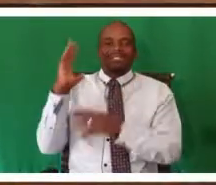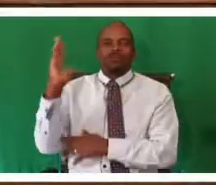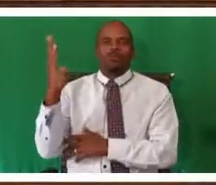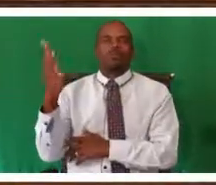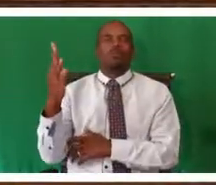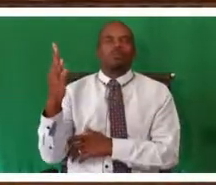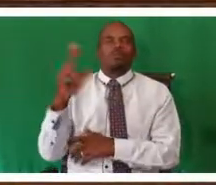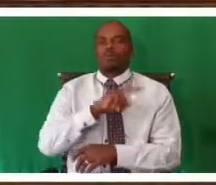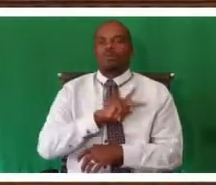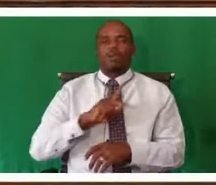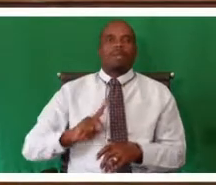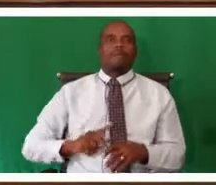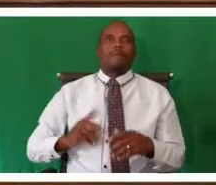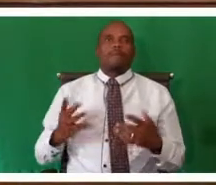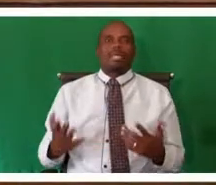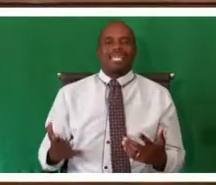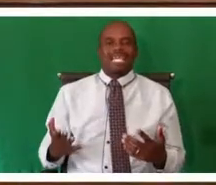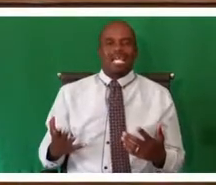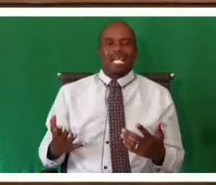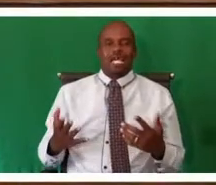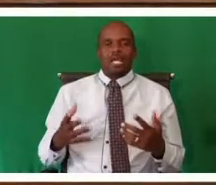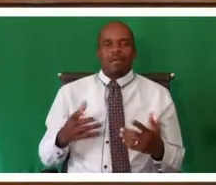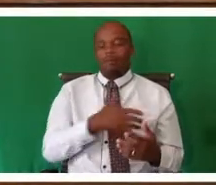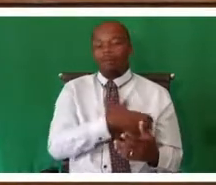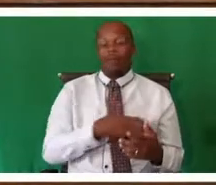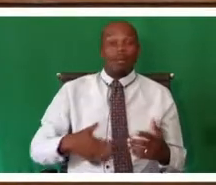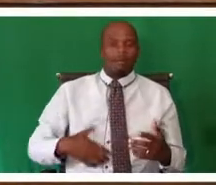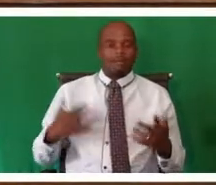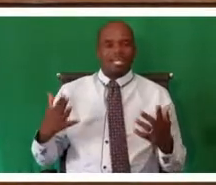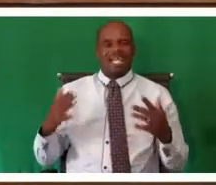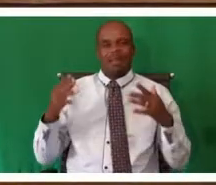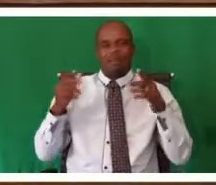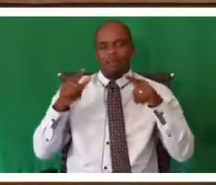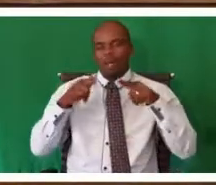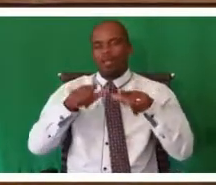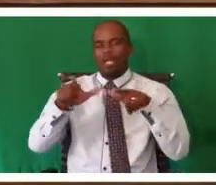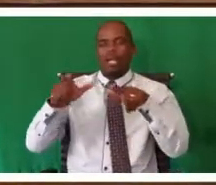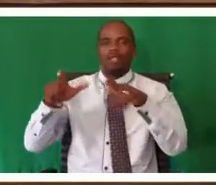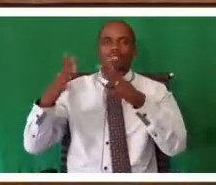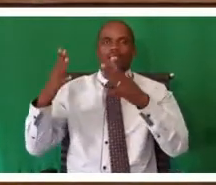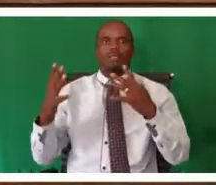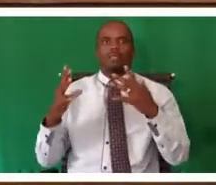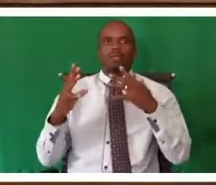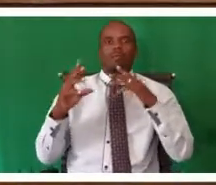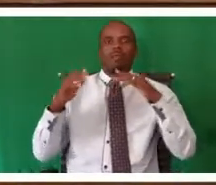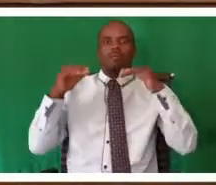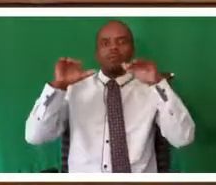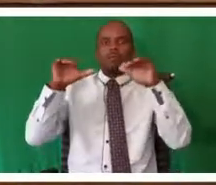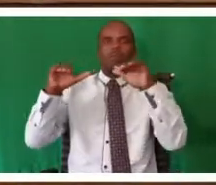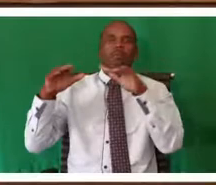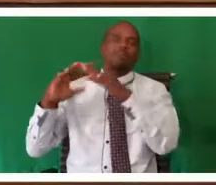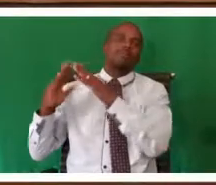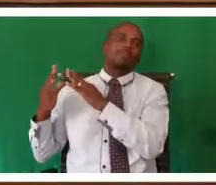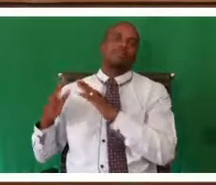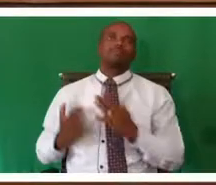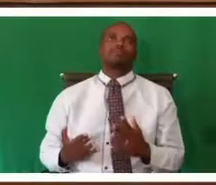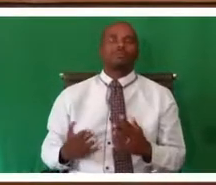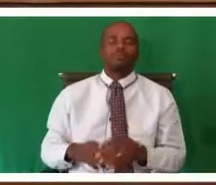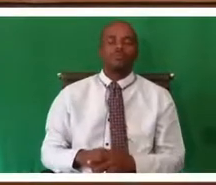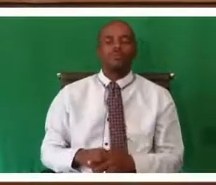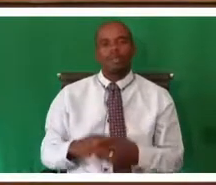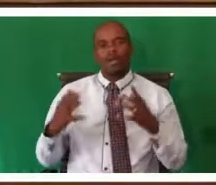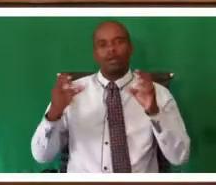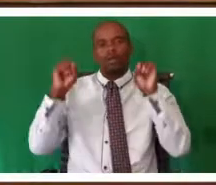reached the members of the public. I also want to take this moment to thank our